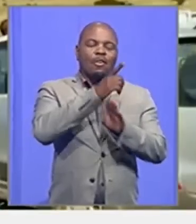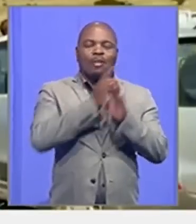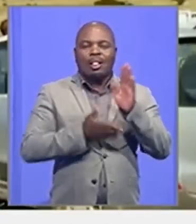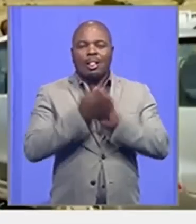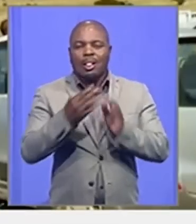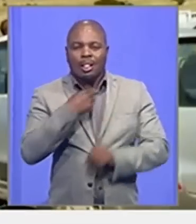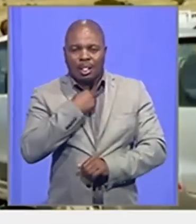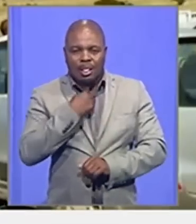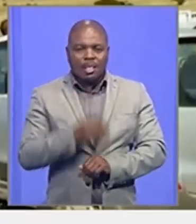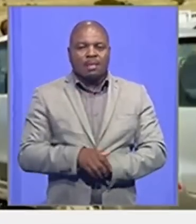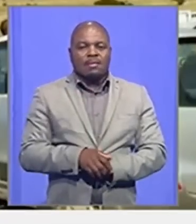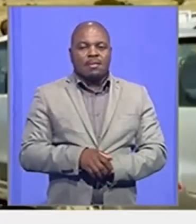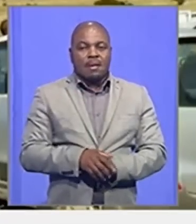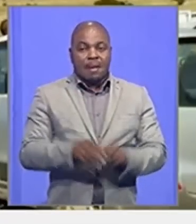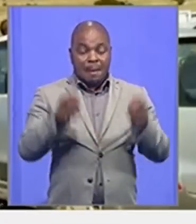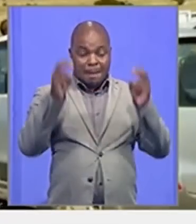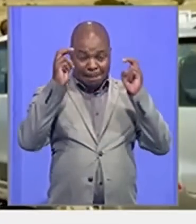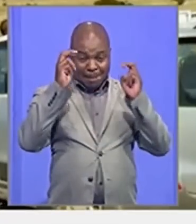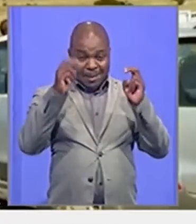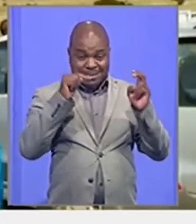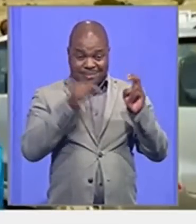ya di roadworth nrwa mathomo